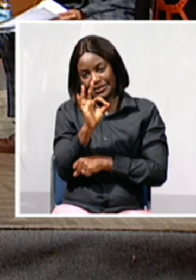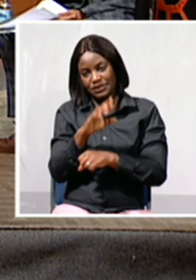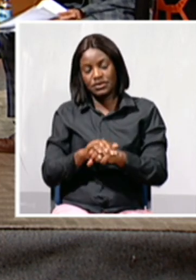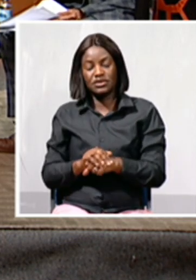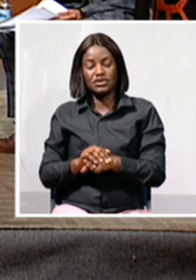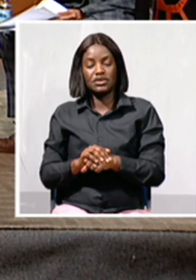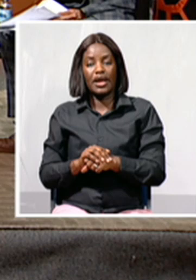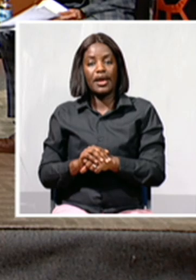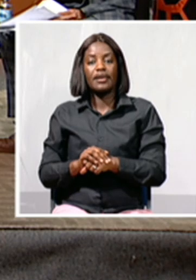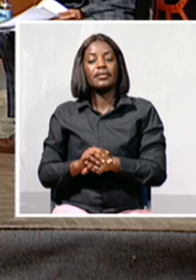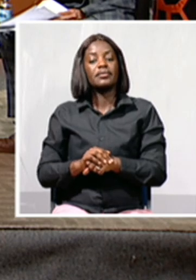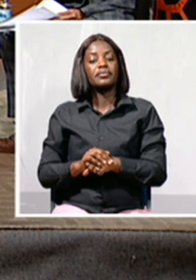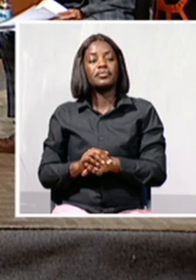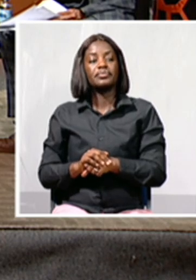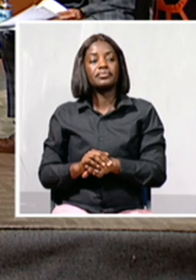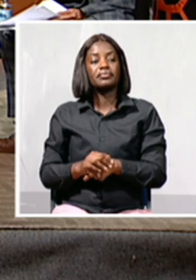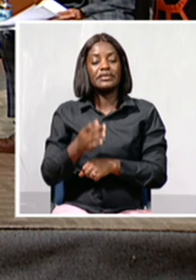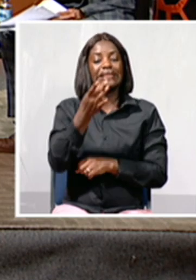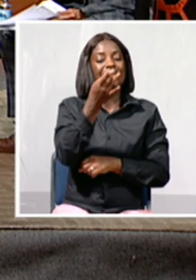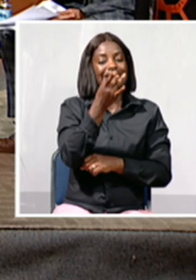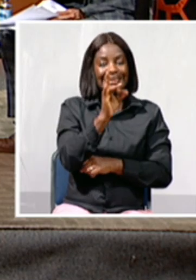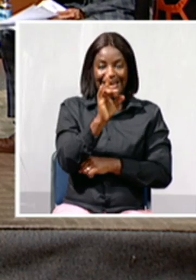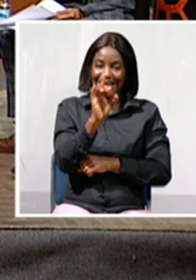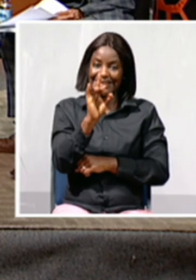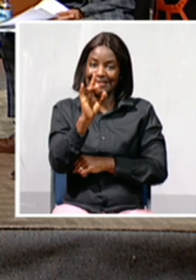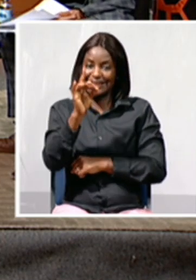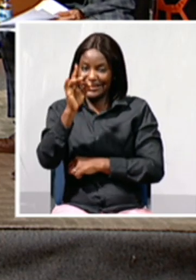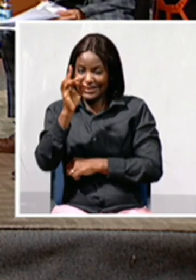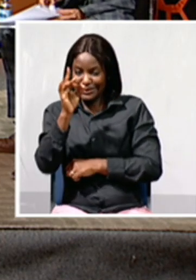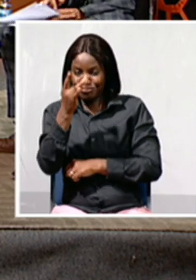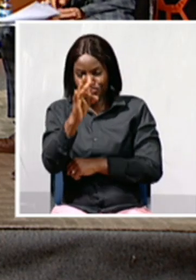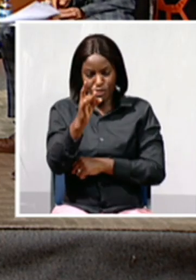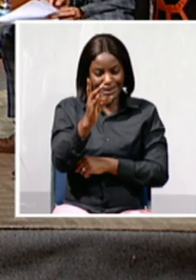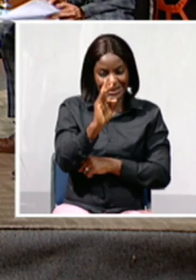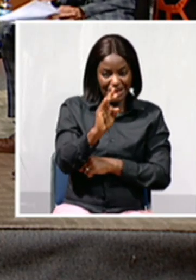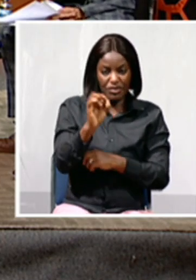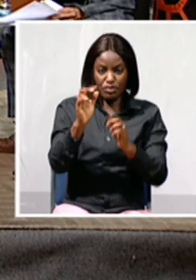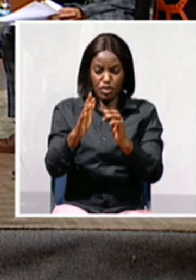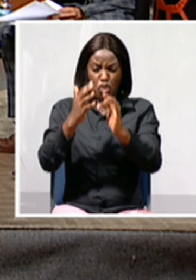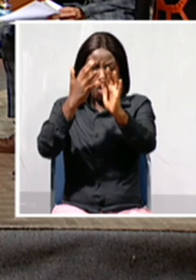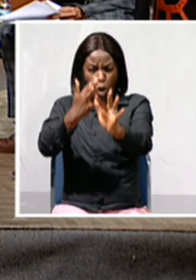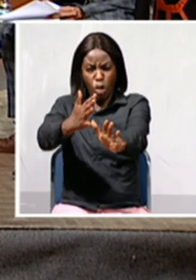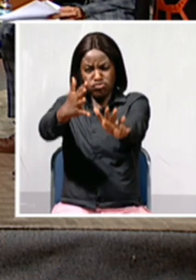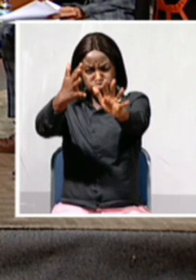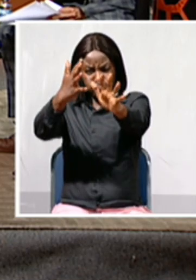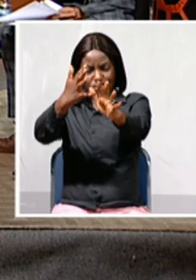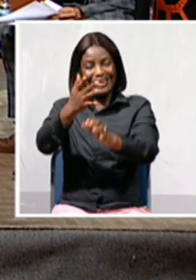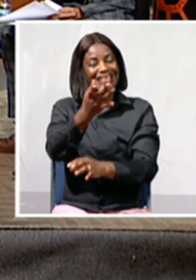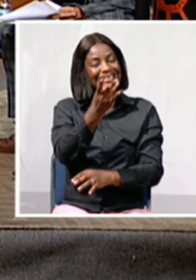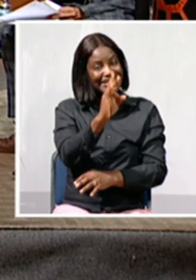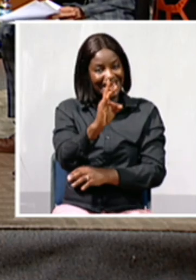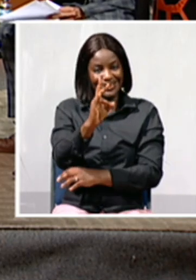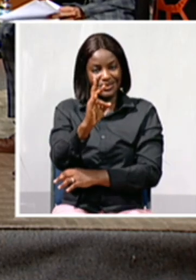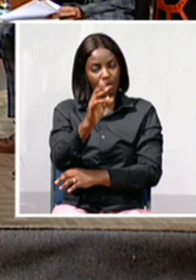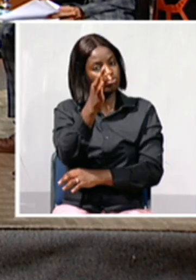vote register, and more than 90% of those who had registered turn up and out at polling day. And